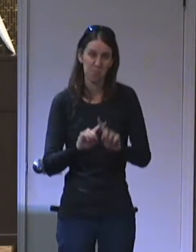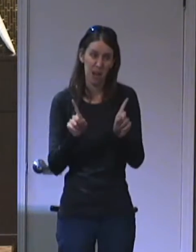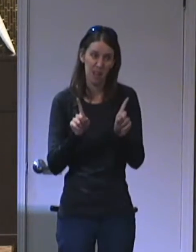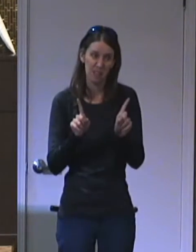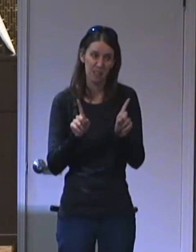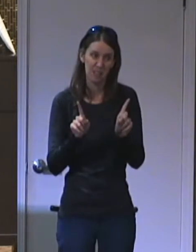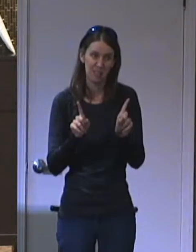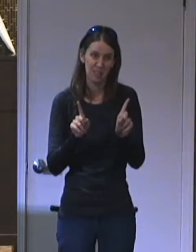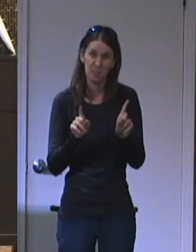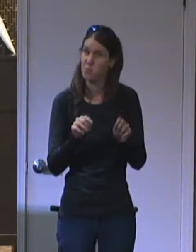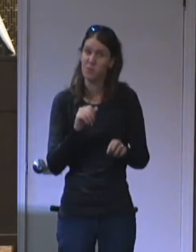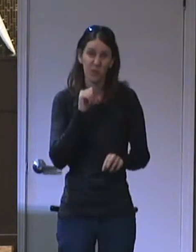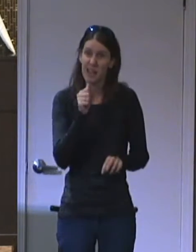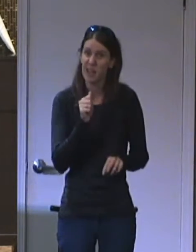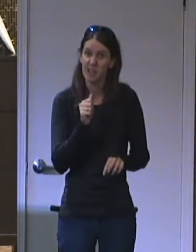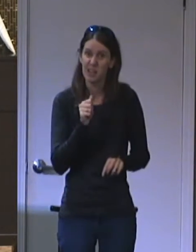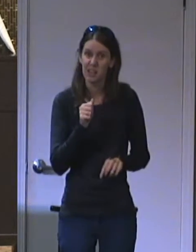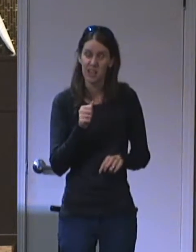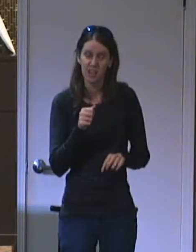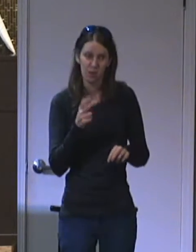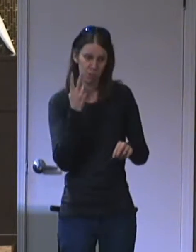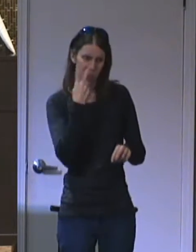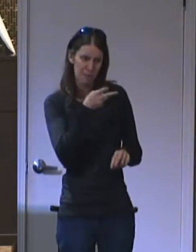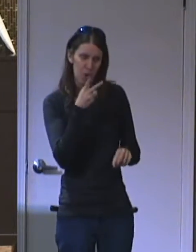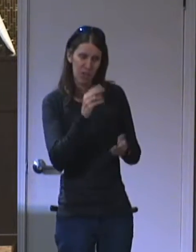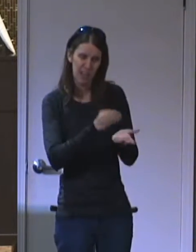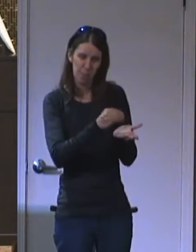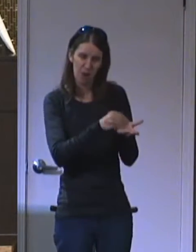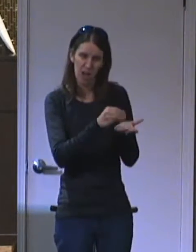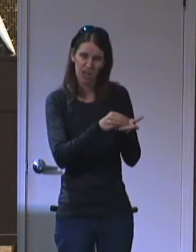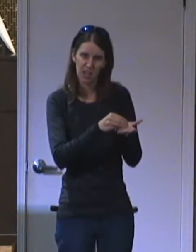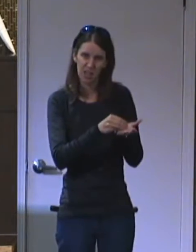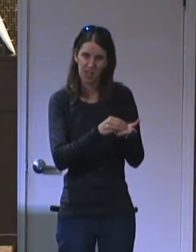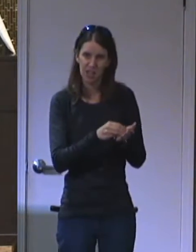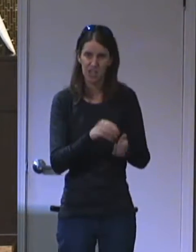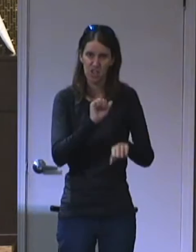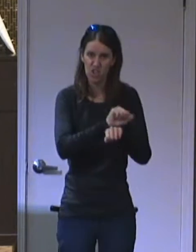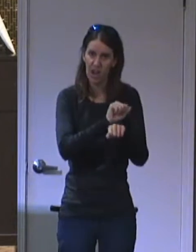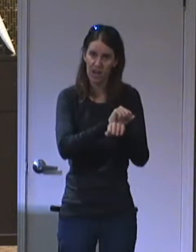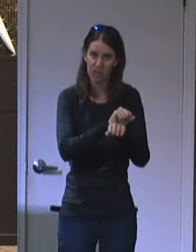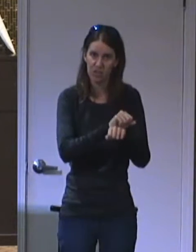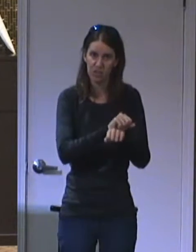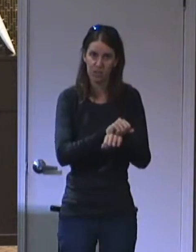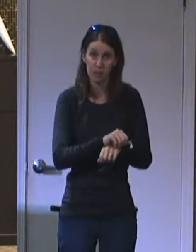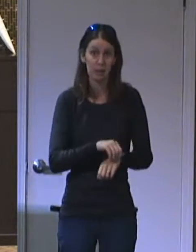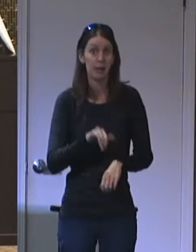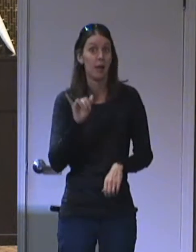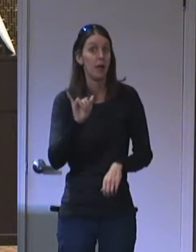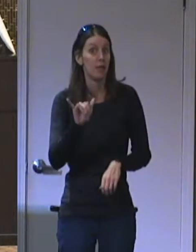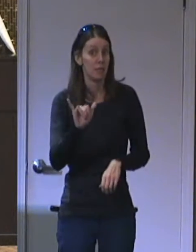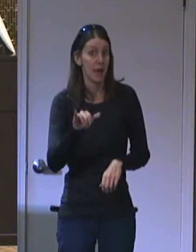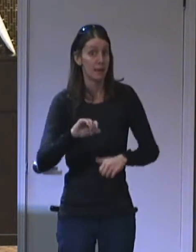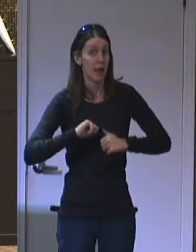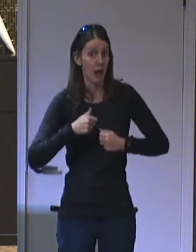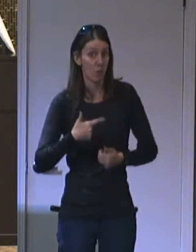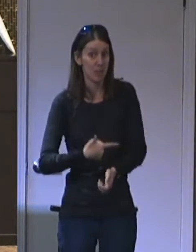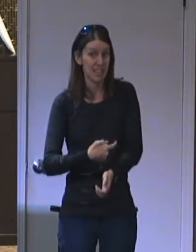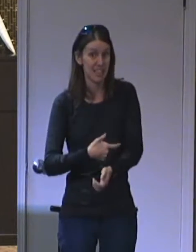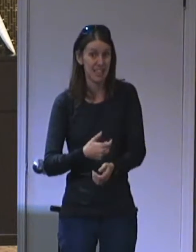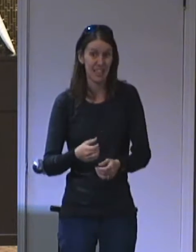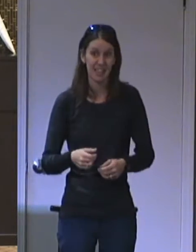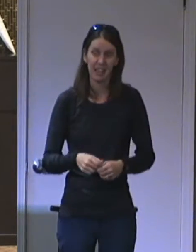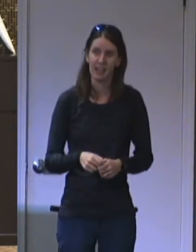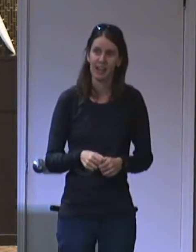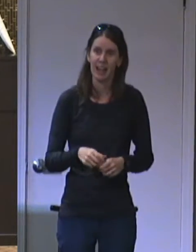Instead, we turn toward money, we turn toward wealth, we turn to whatever. You know, this is where addiction comes in. Now, the thing you